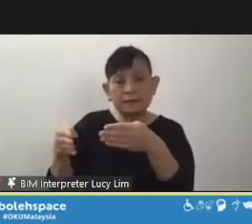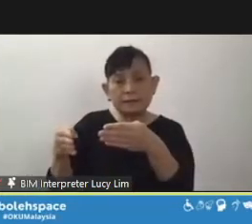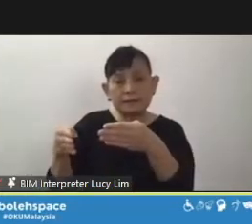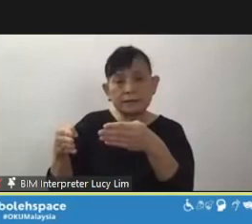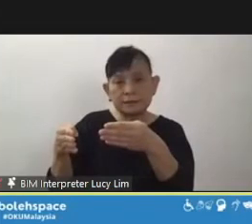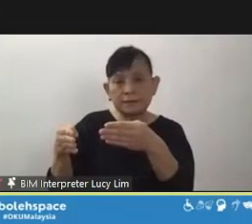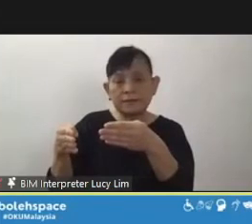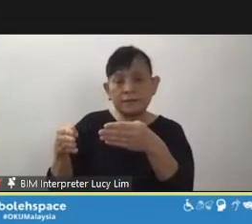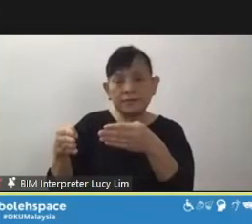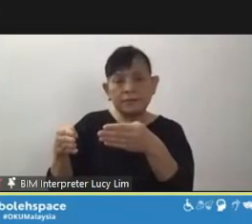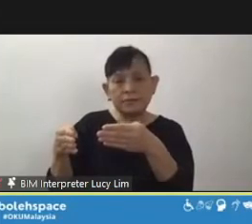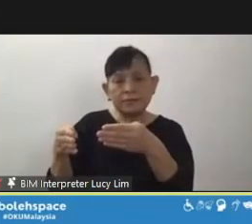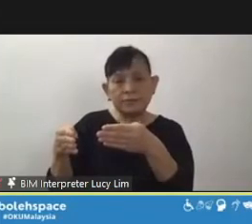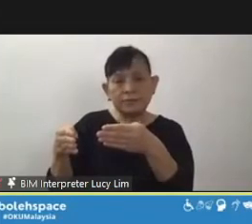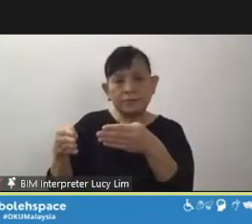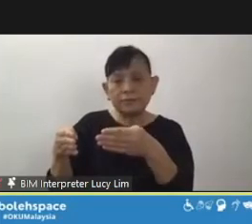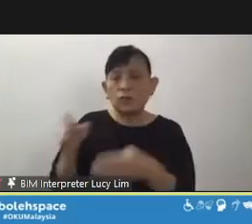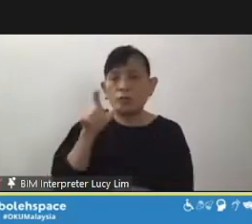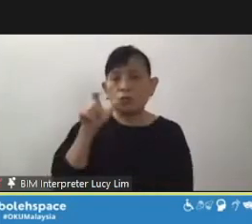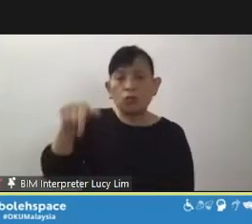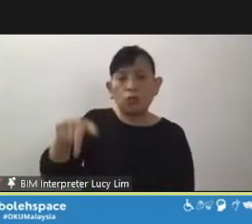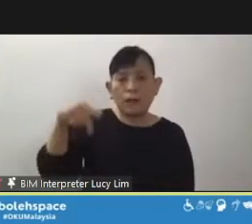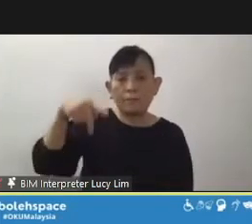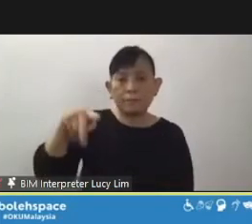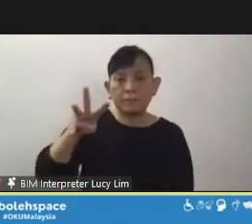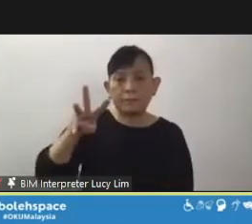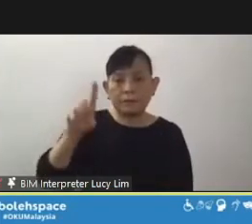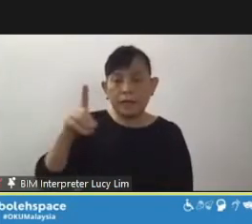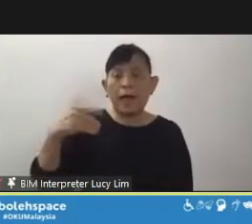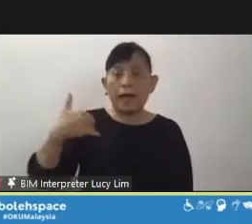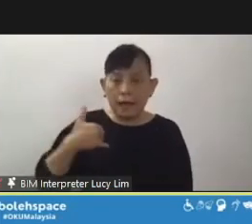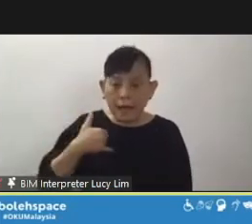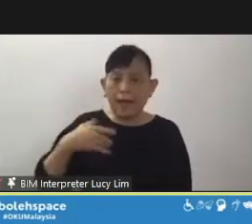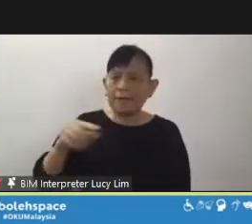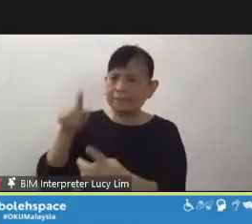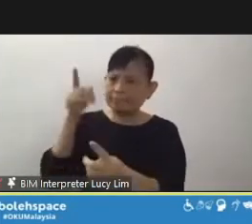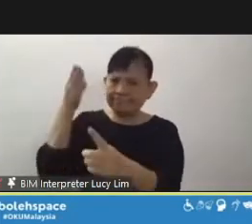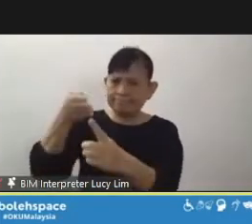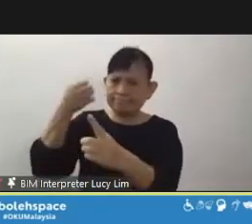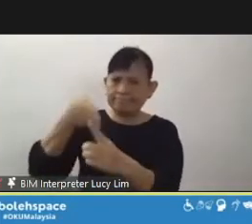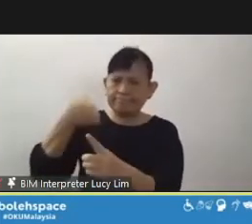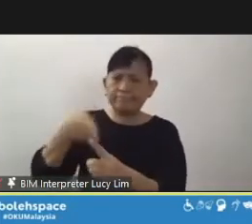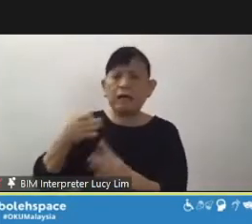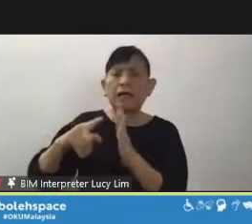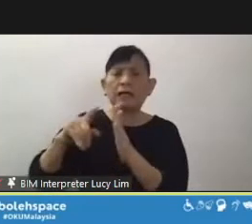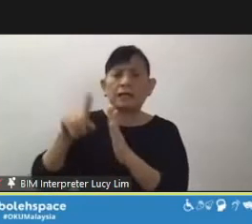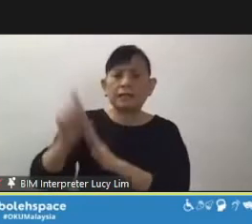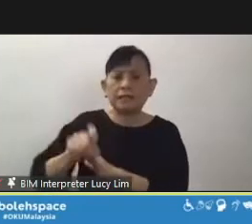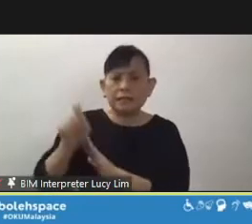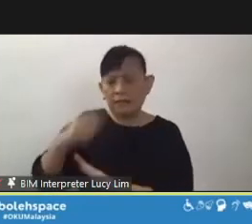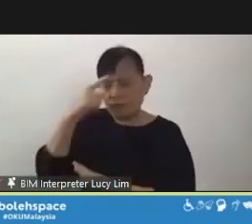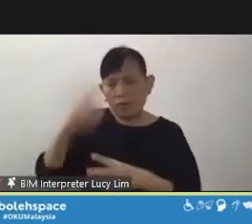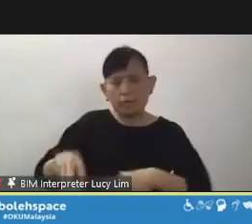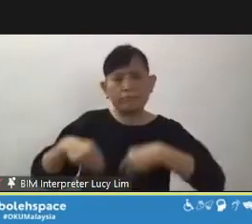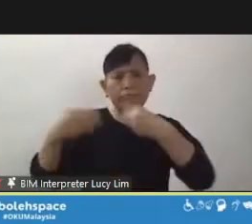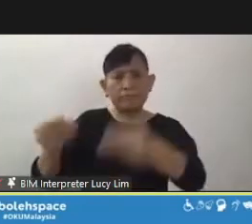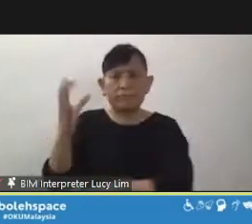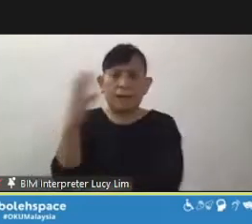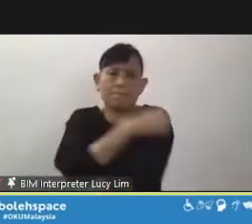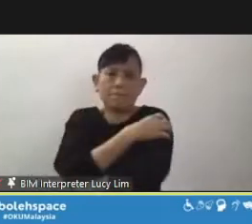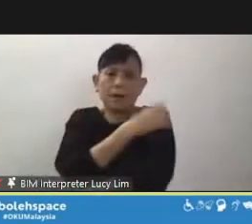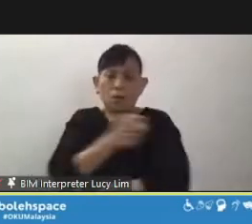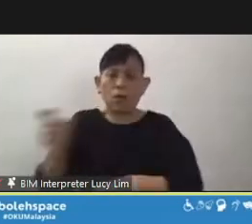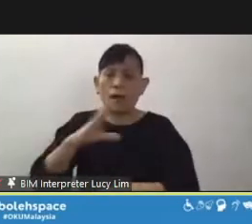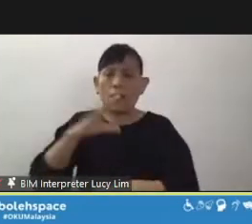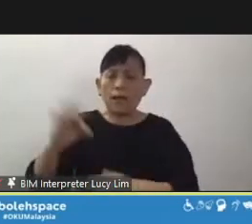For the targeted approach, persons with disabilities have specific needs that must be addressed in order to empower them and enhance their quality of